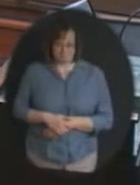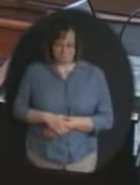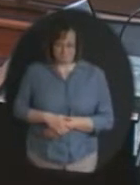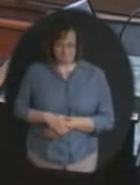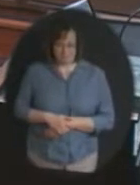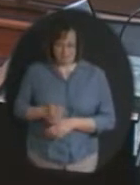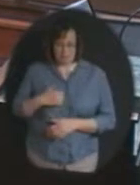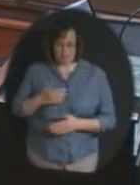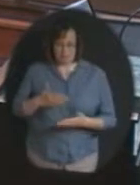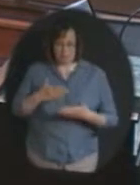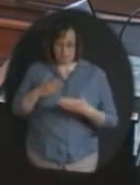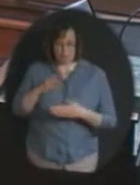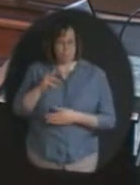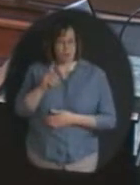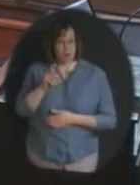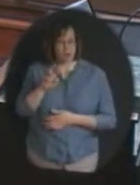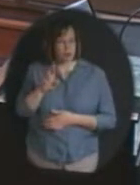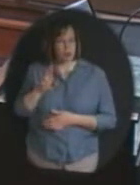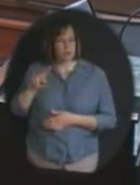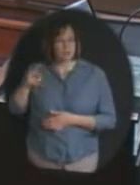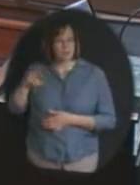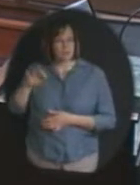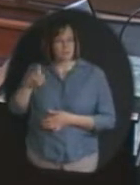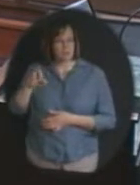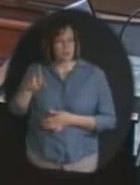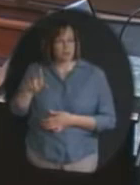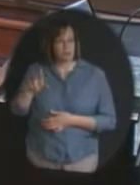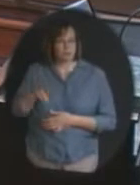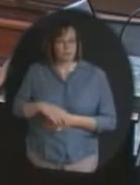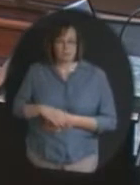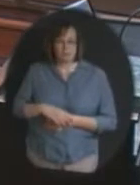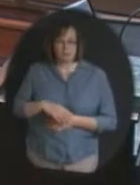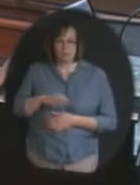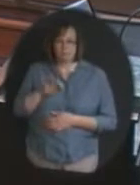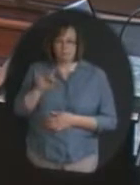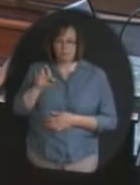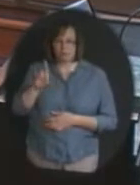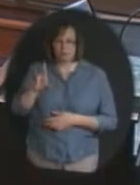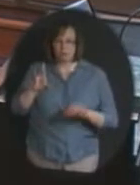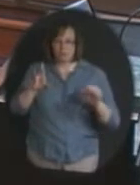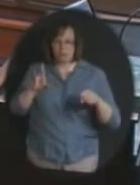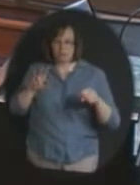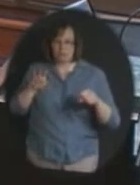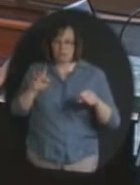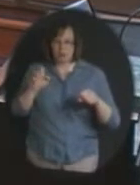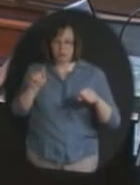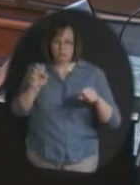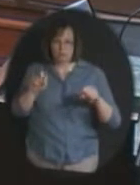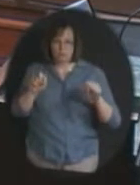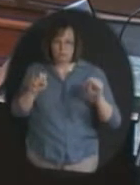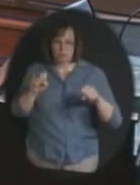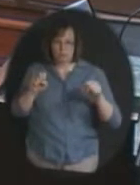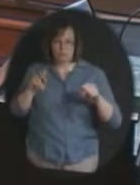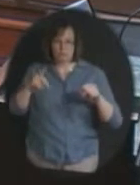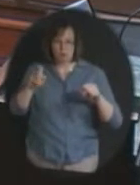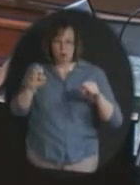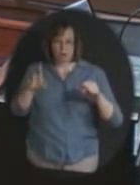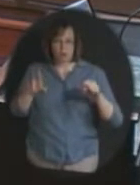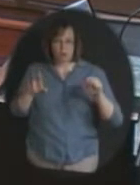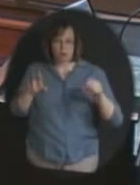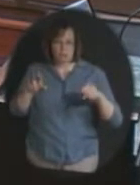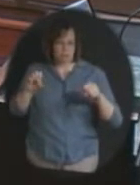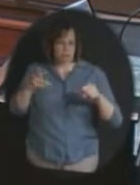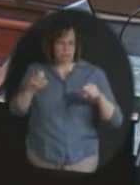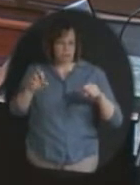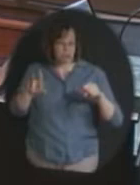Ms. Hibbs, I have a motion by Mr. Parker and a second by Ms. Felter. Would you call the roll, please? Mrs. Felter? Yes. Mrs. Martin? Yes. Mr. Parker? Yes. Mr.